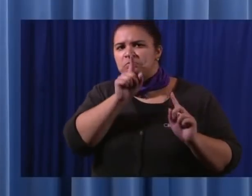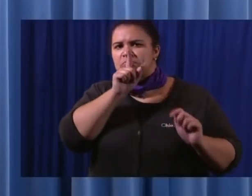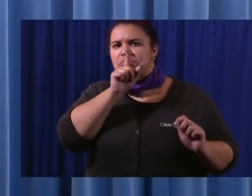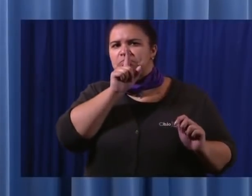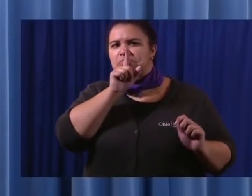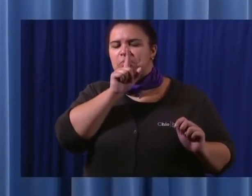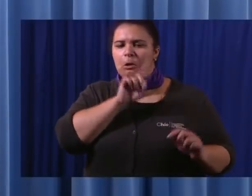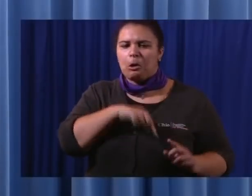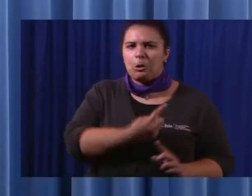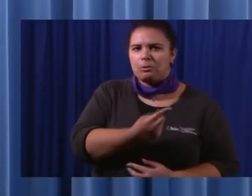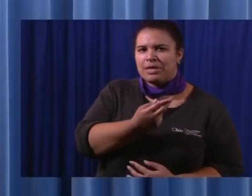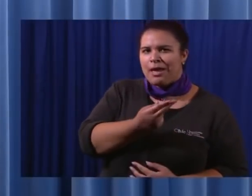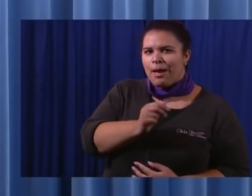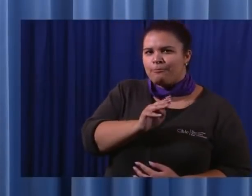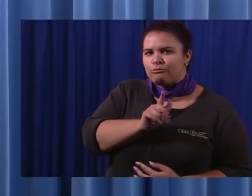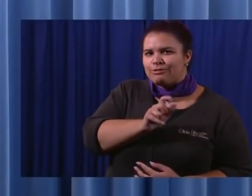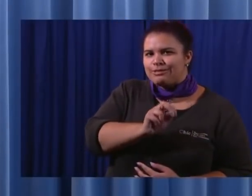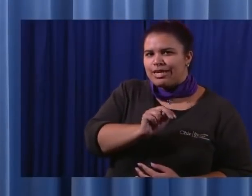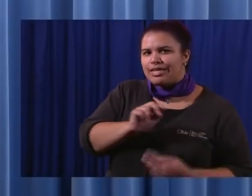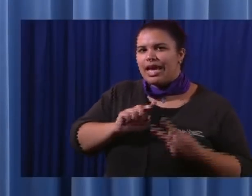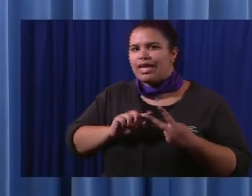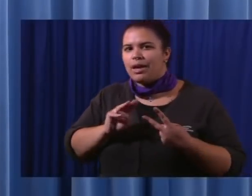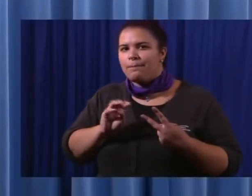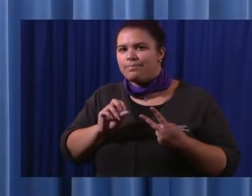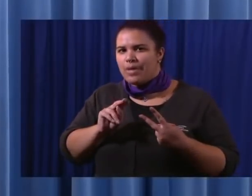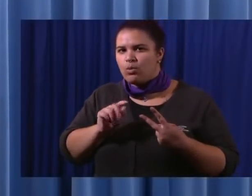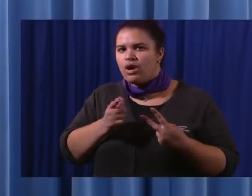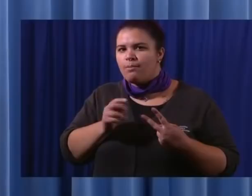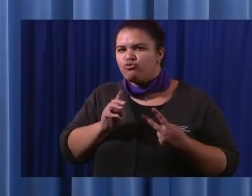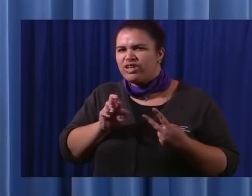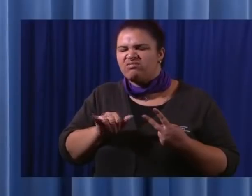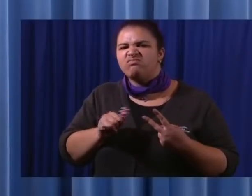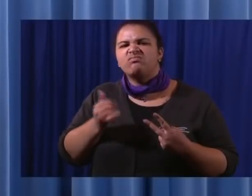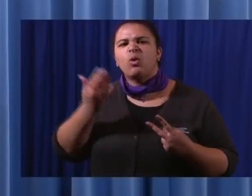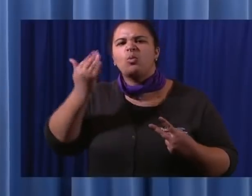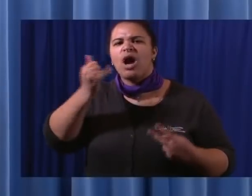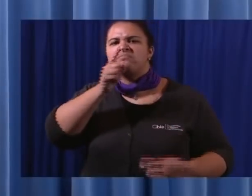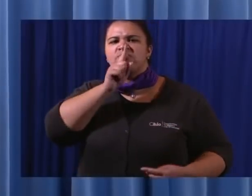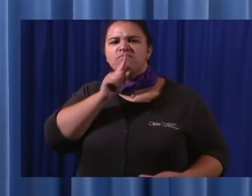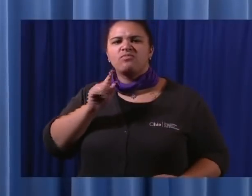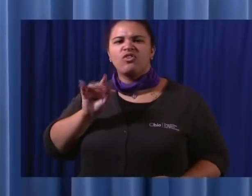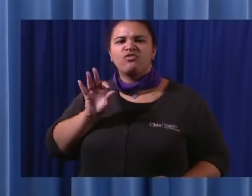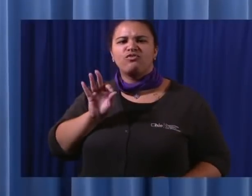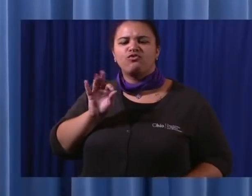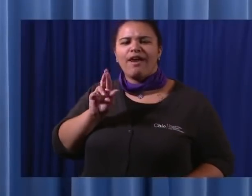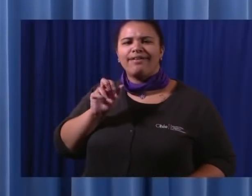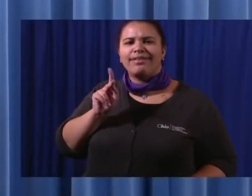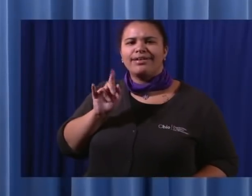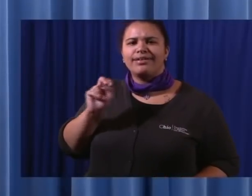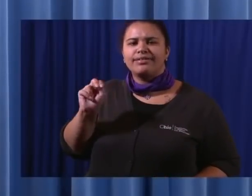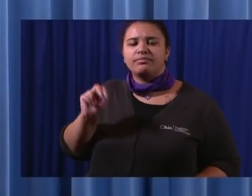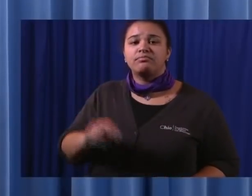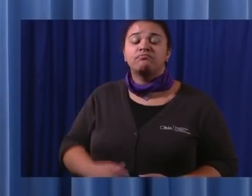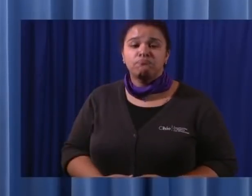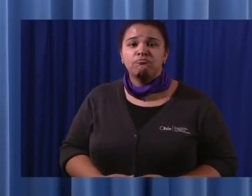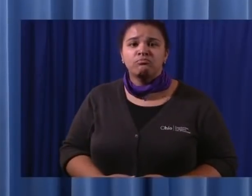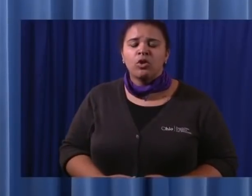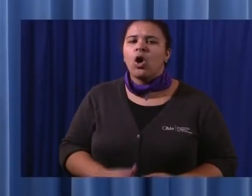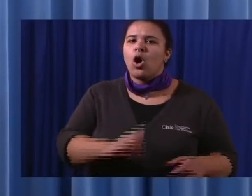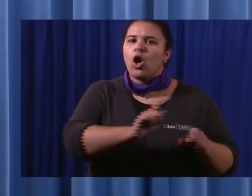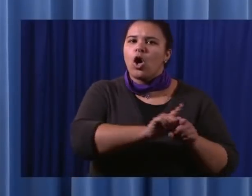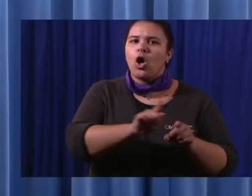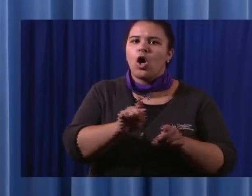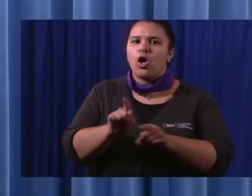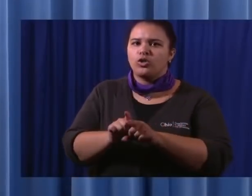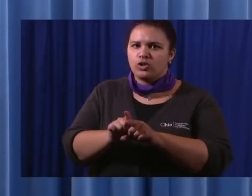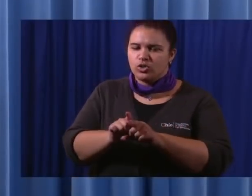wondering if you could explain why. And second of all, the Franklin County Health Commissioner told me today he believes that the bars and restaurants did open